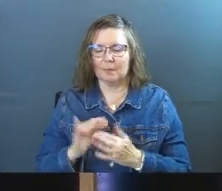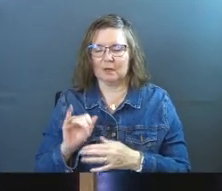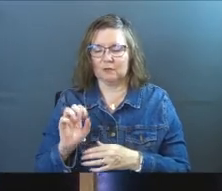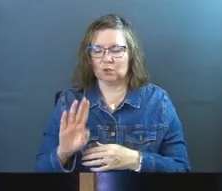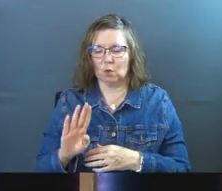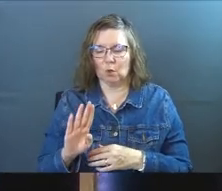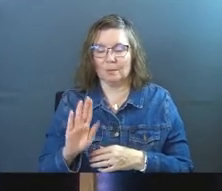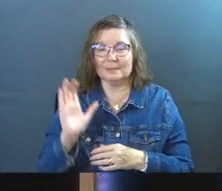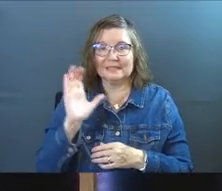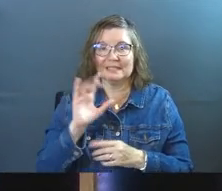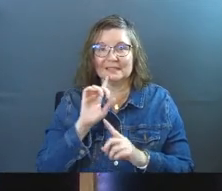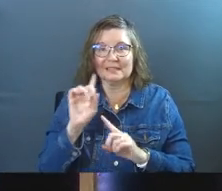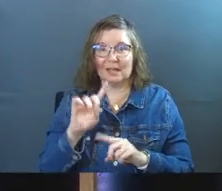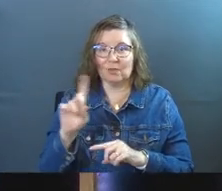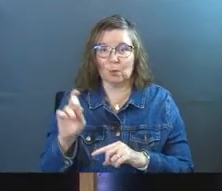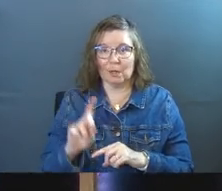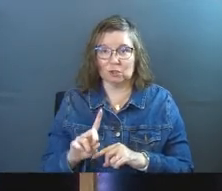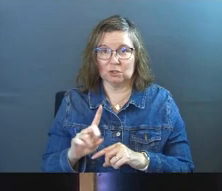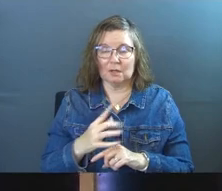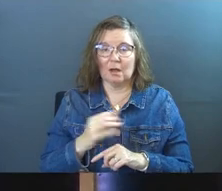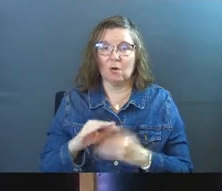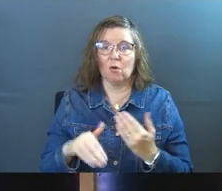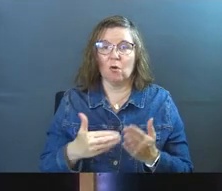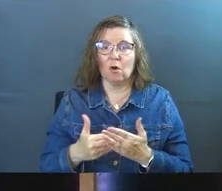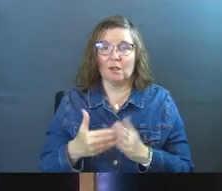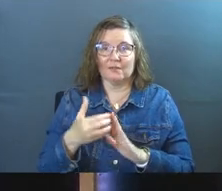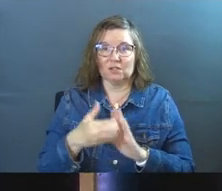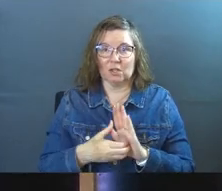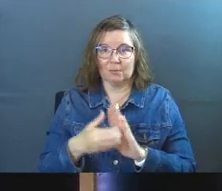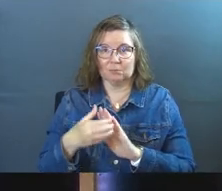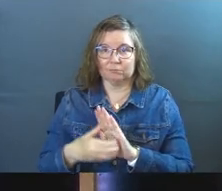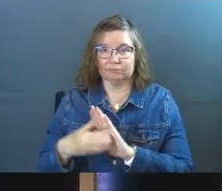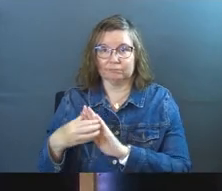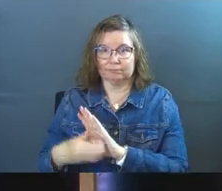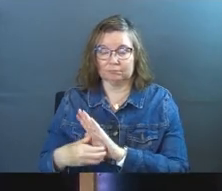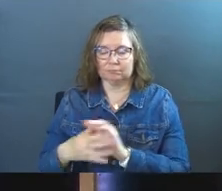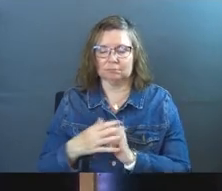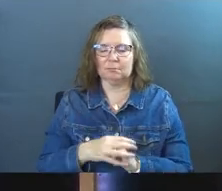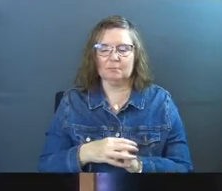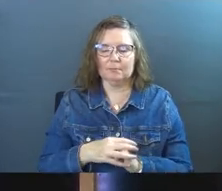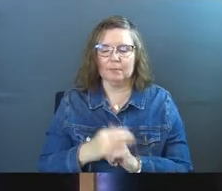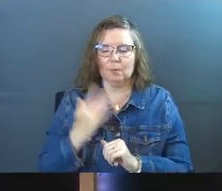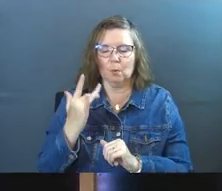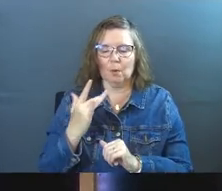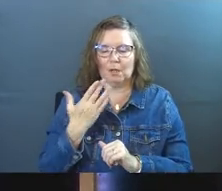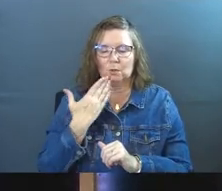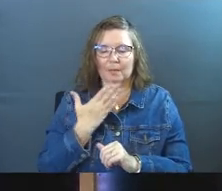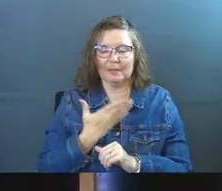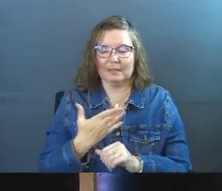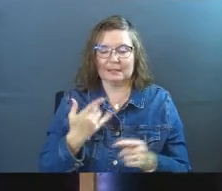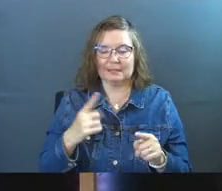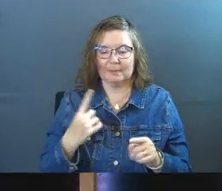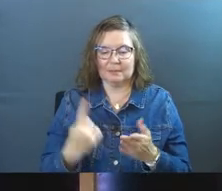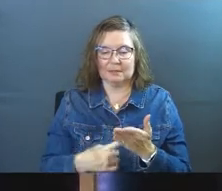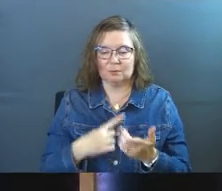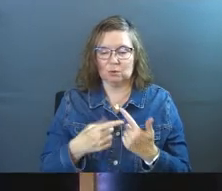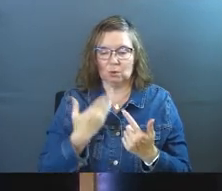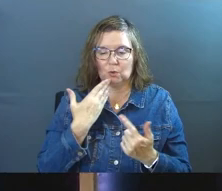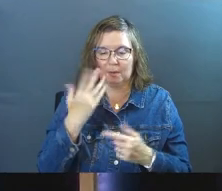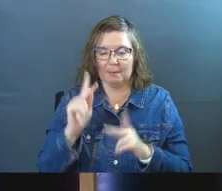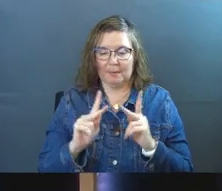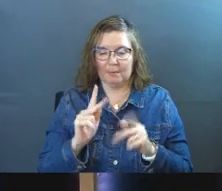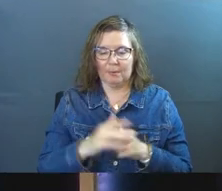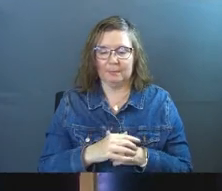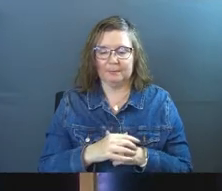Job seeks to answer the question in all of its chapters of why do bad things happen sometimes to good